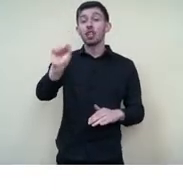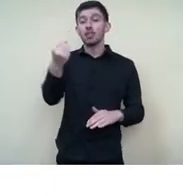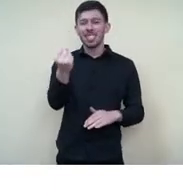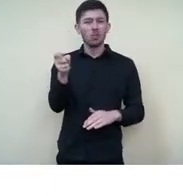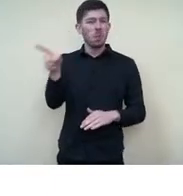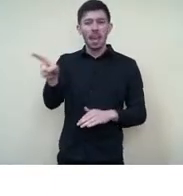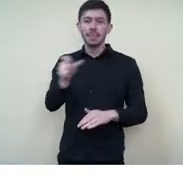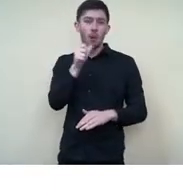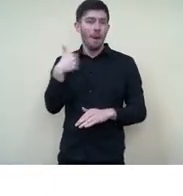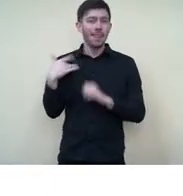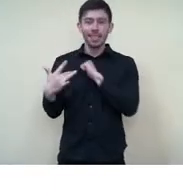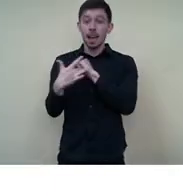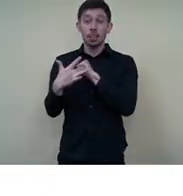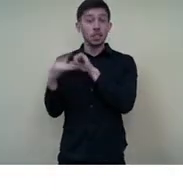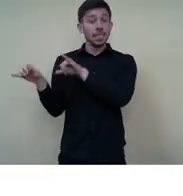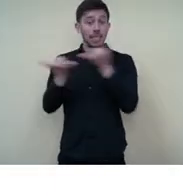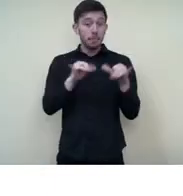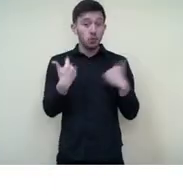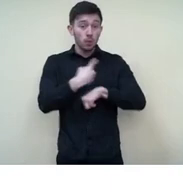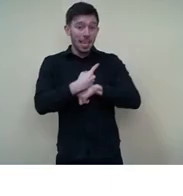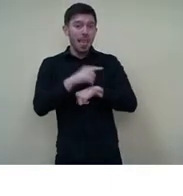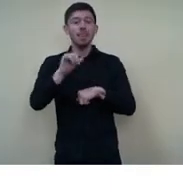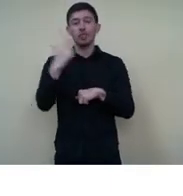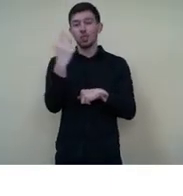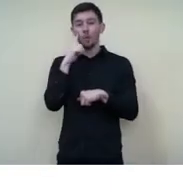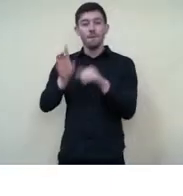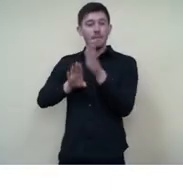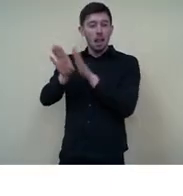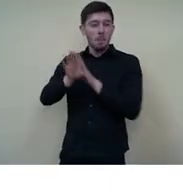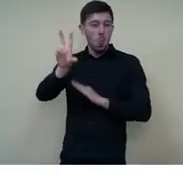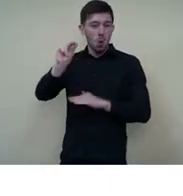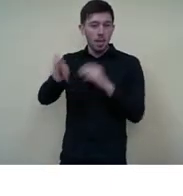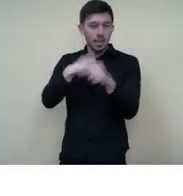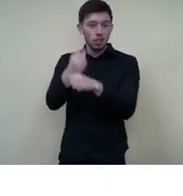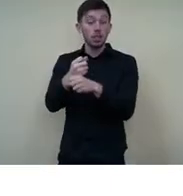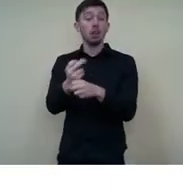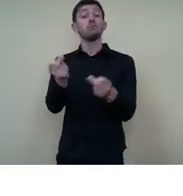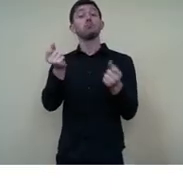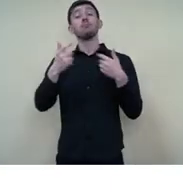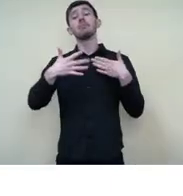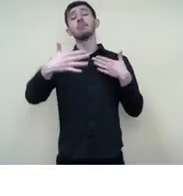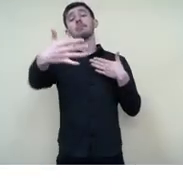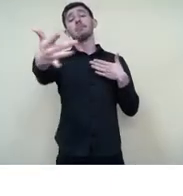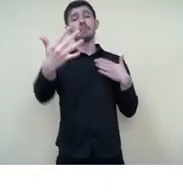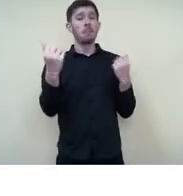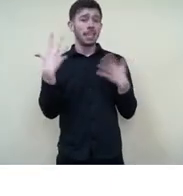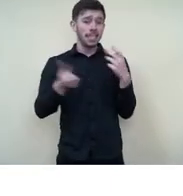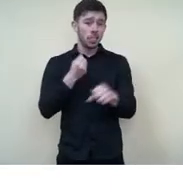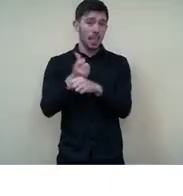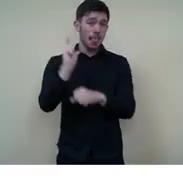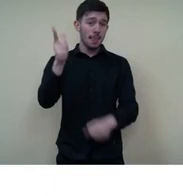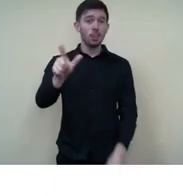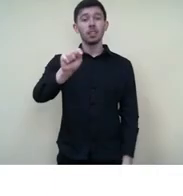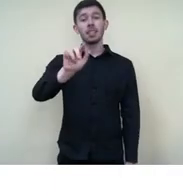have the technology that we have now, so that's maybe why it took so long. Fast forward a lot of years later, a century, we have the